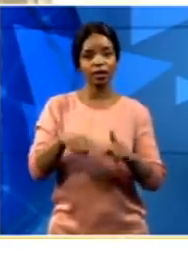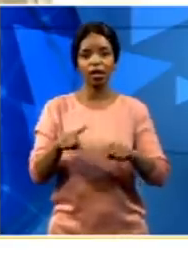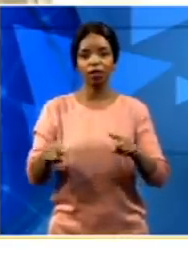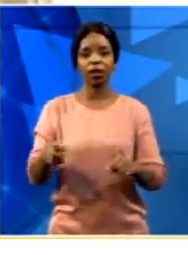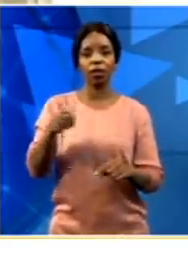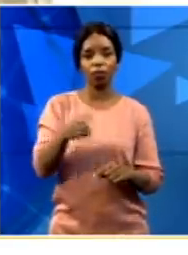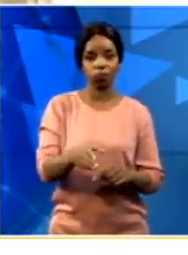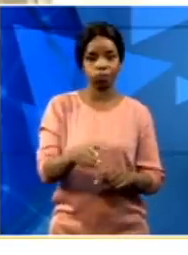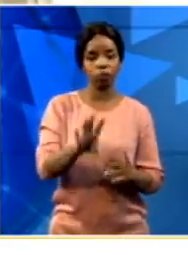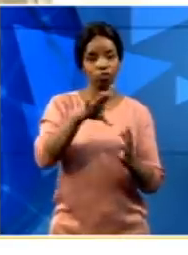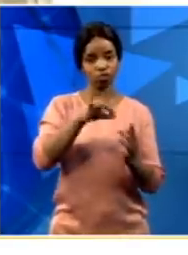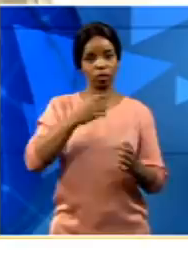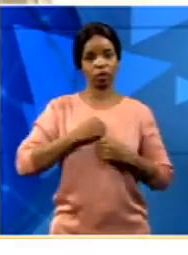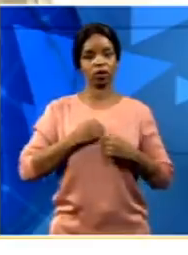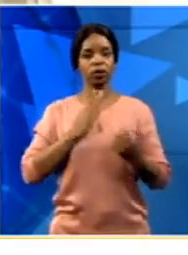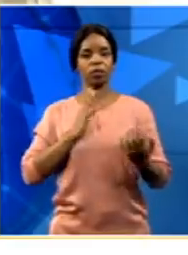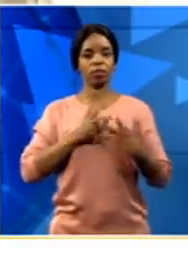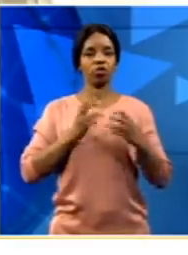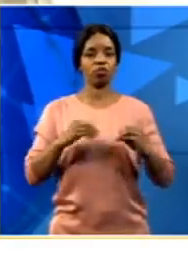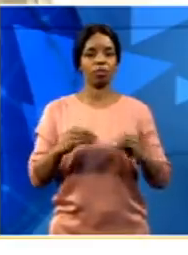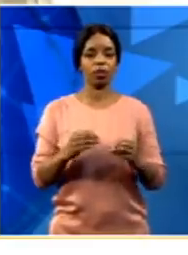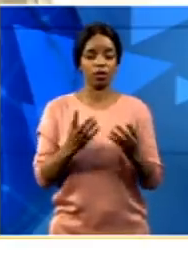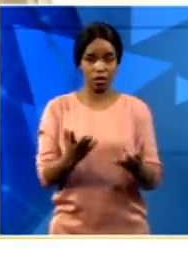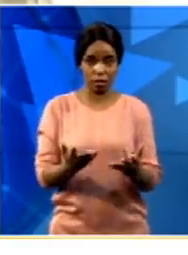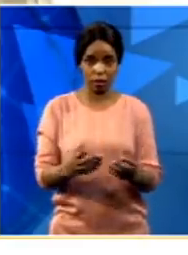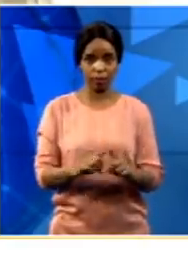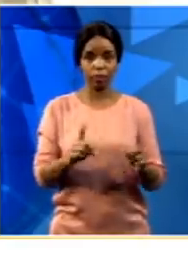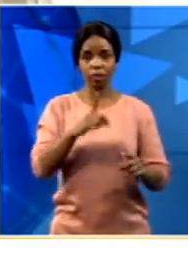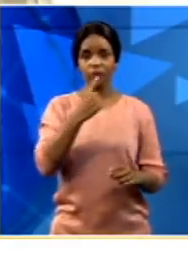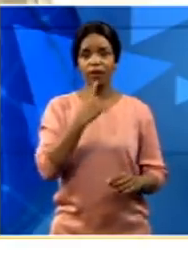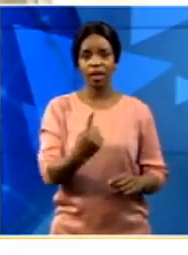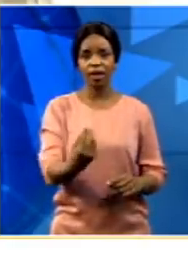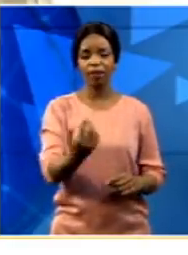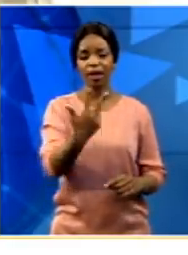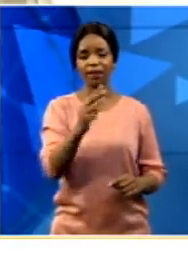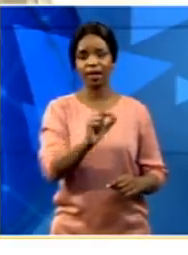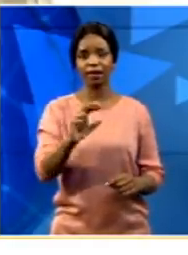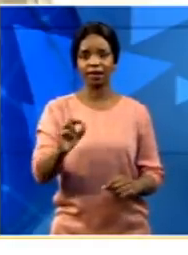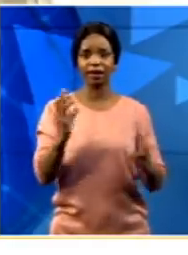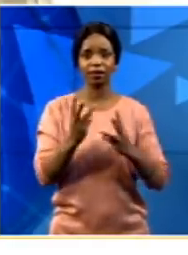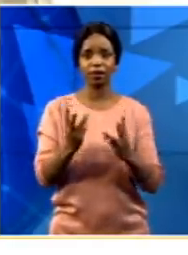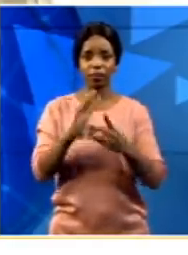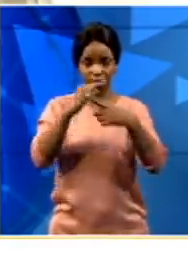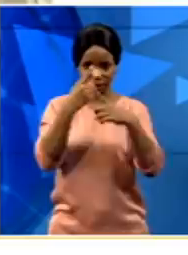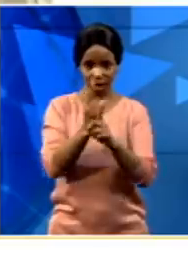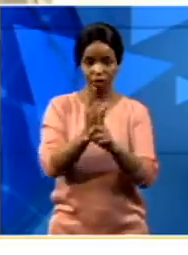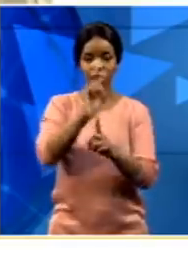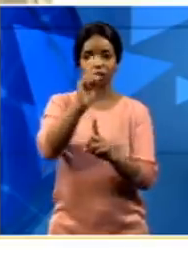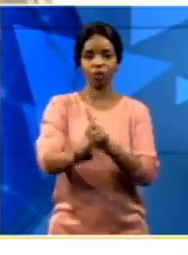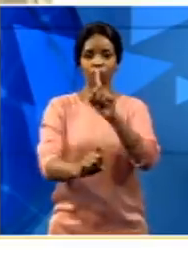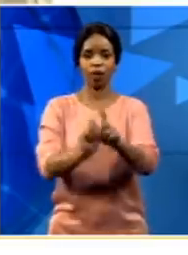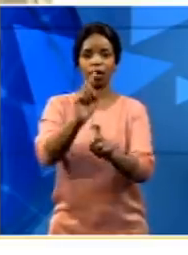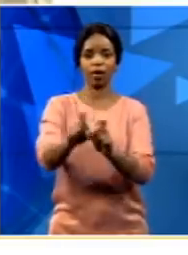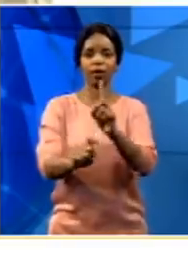you say that your site's already had over 12,000 visitors, and you've helped 800 people with with direct inquiries. What are the